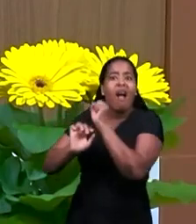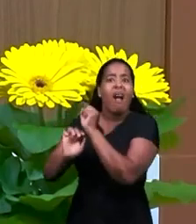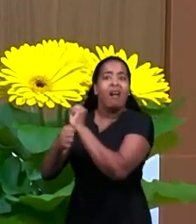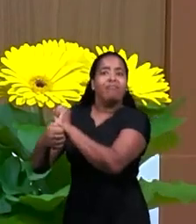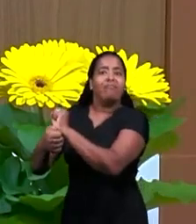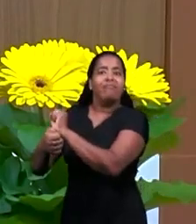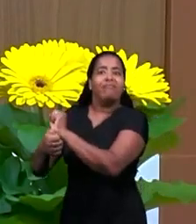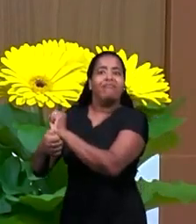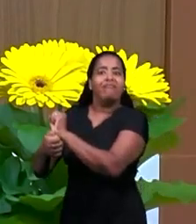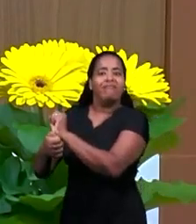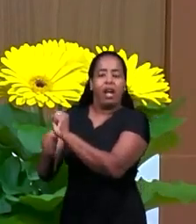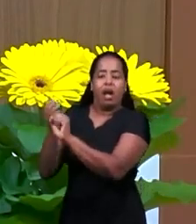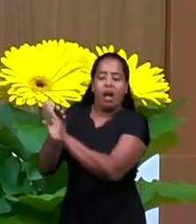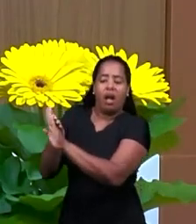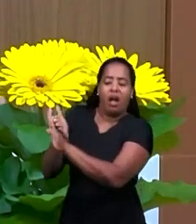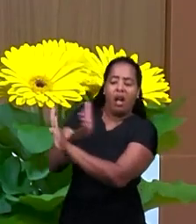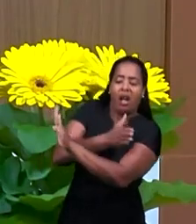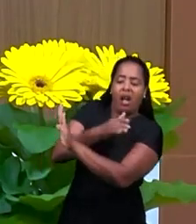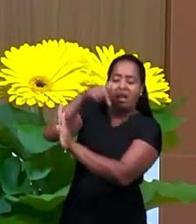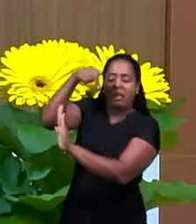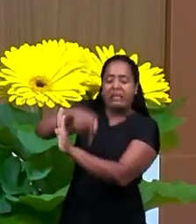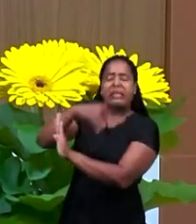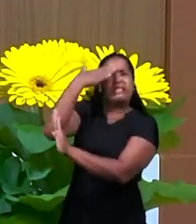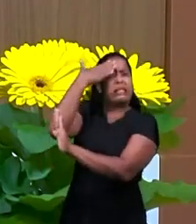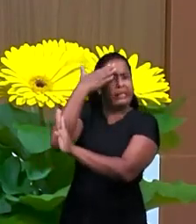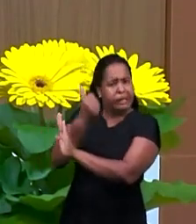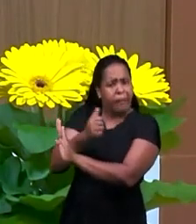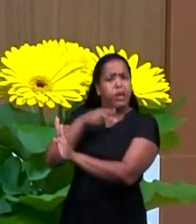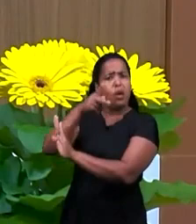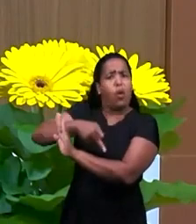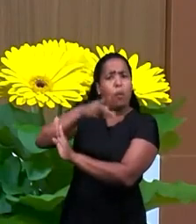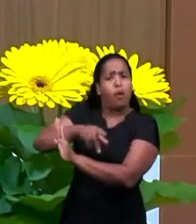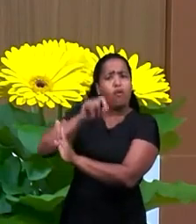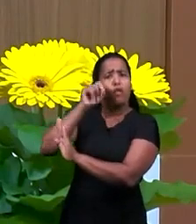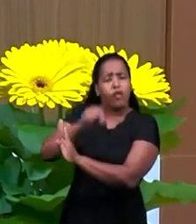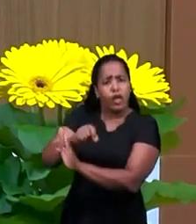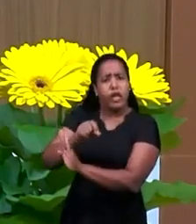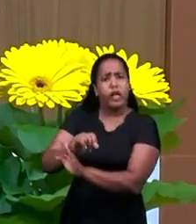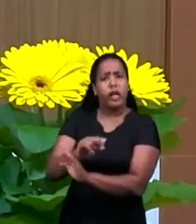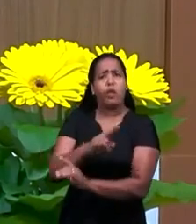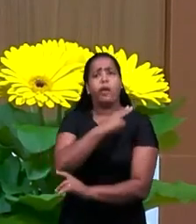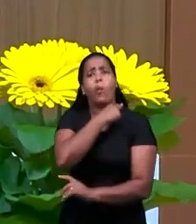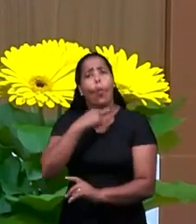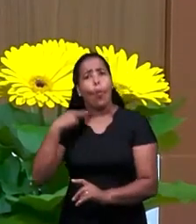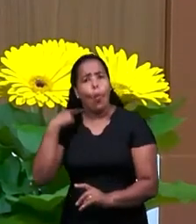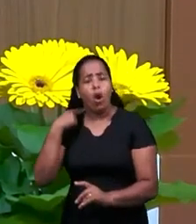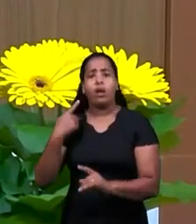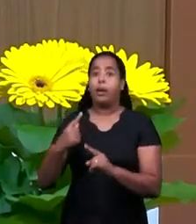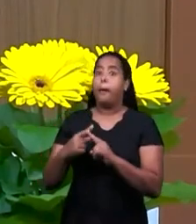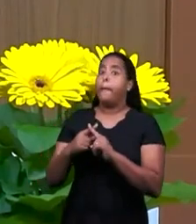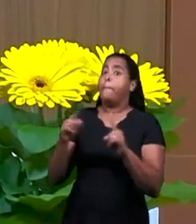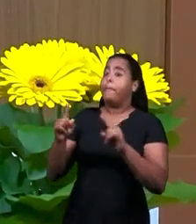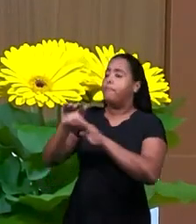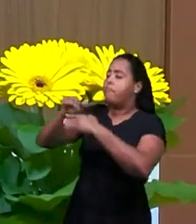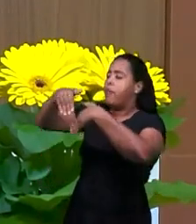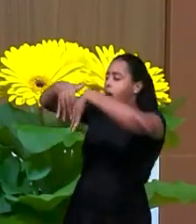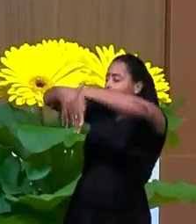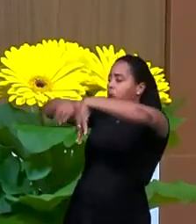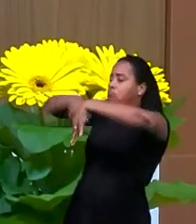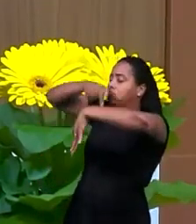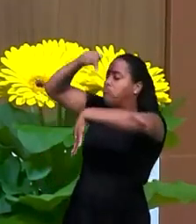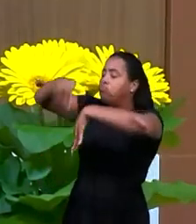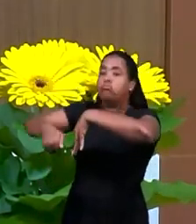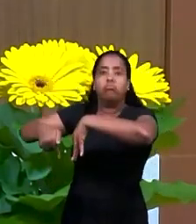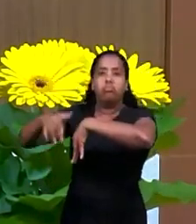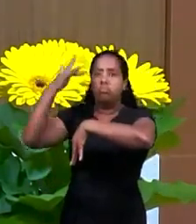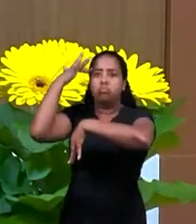curtain. They knew a little about the Holocaust, the basin, but what was inside,